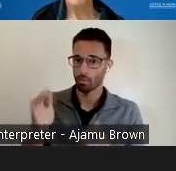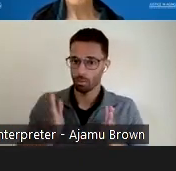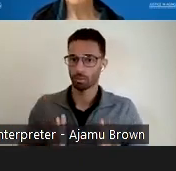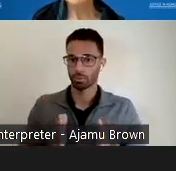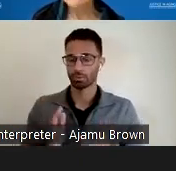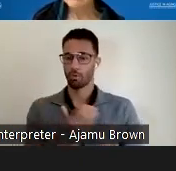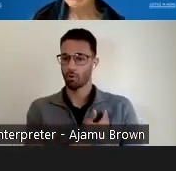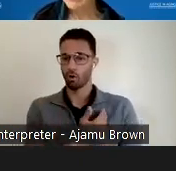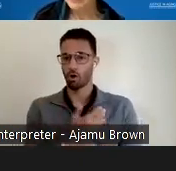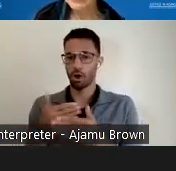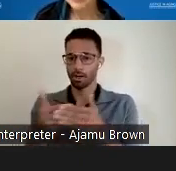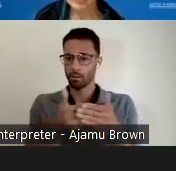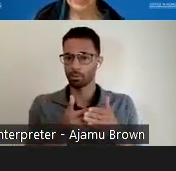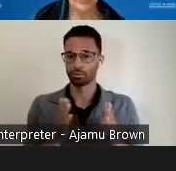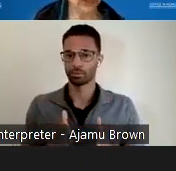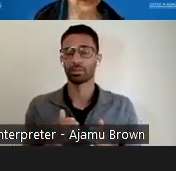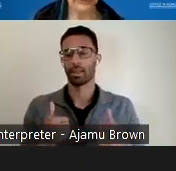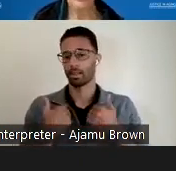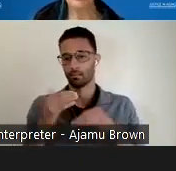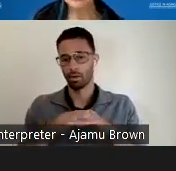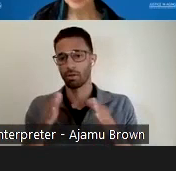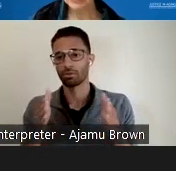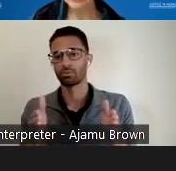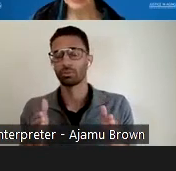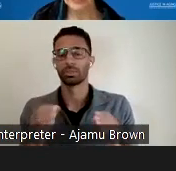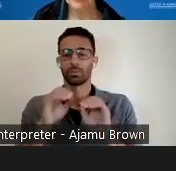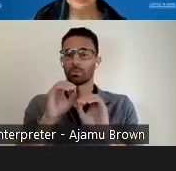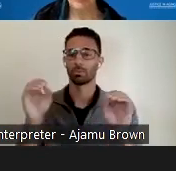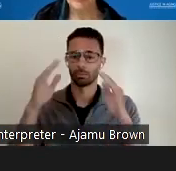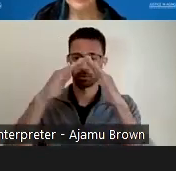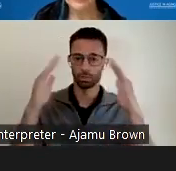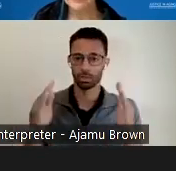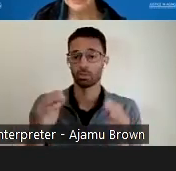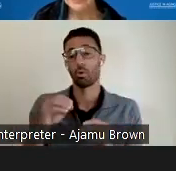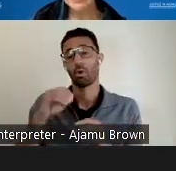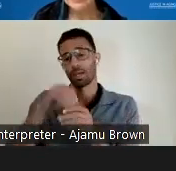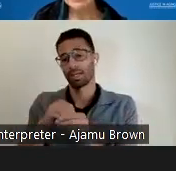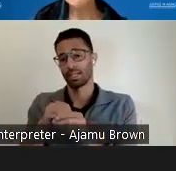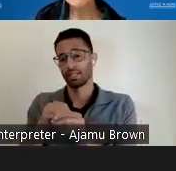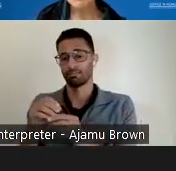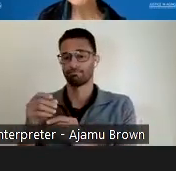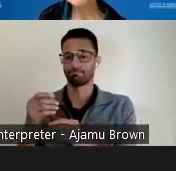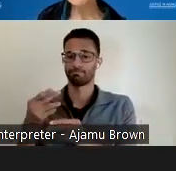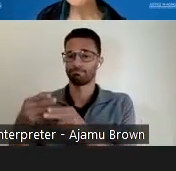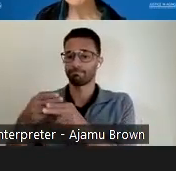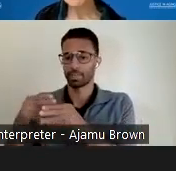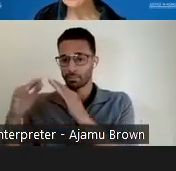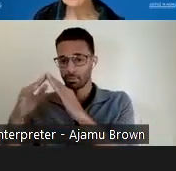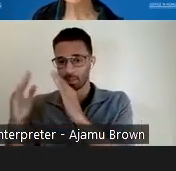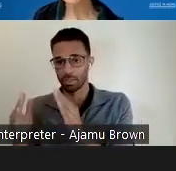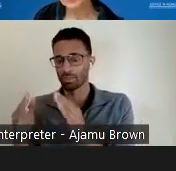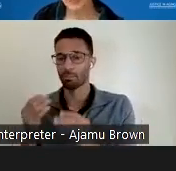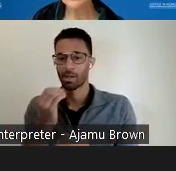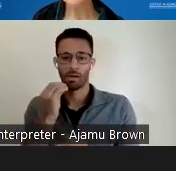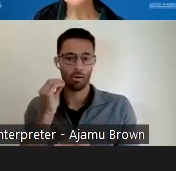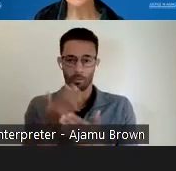who are living on the streets or unsheltered or in shelters, but homeless and this